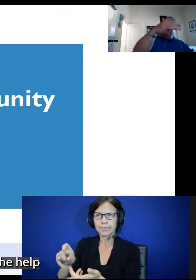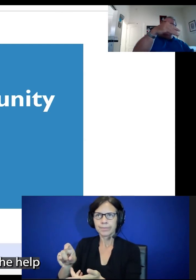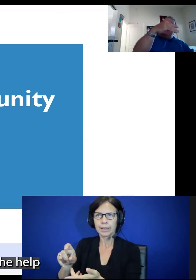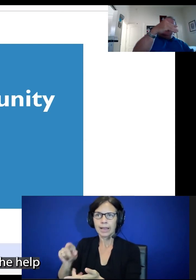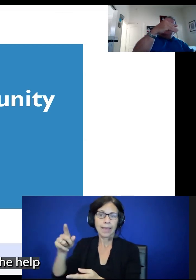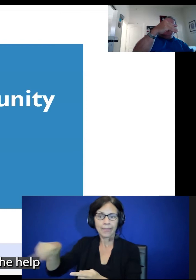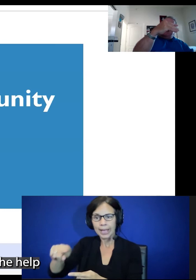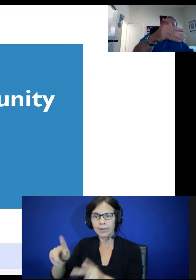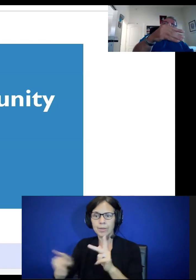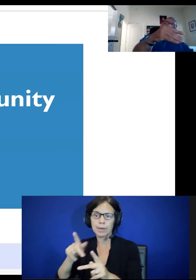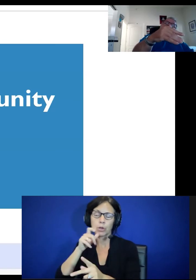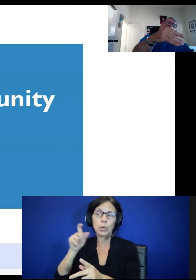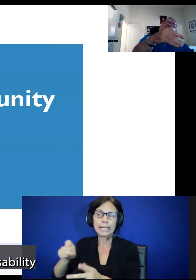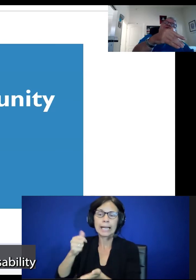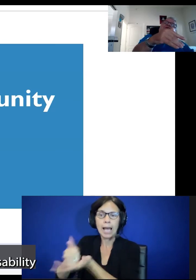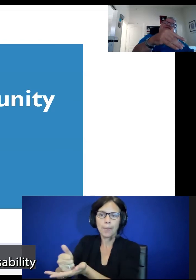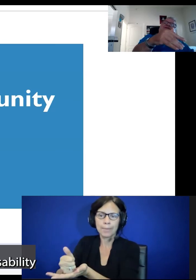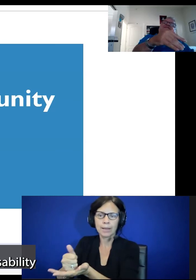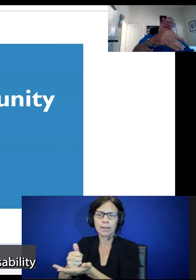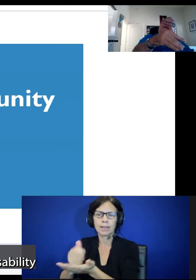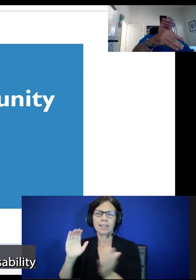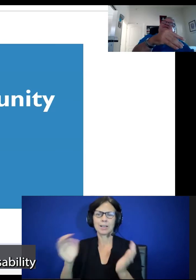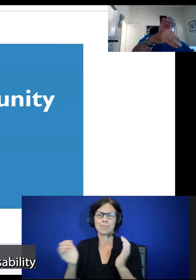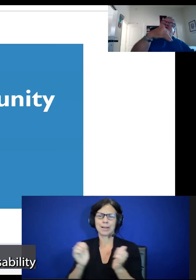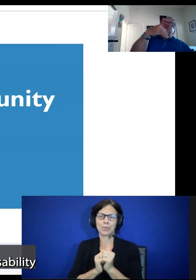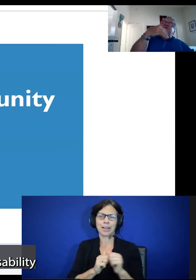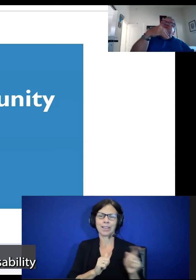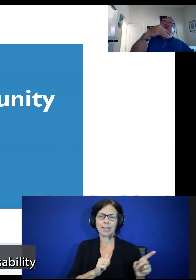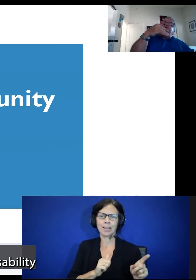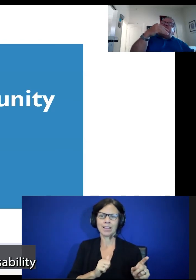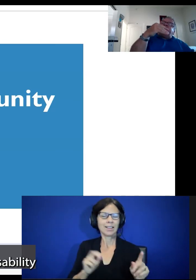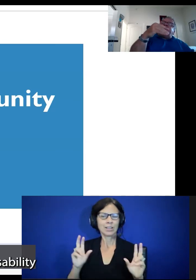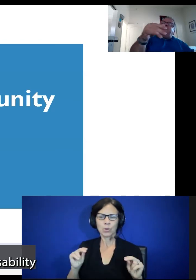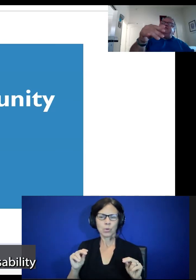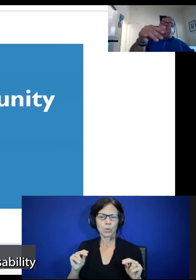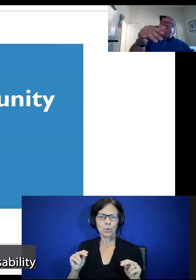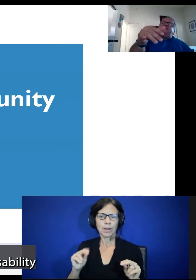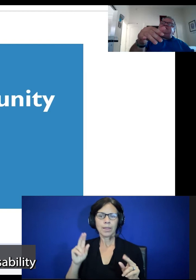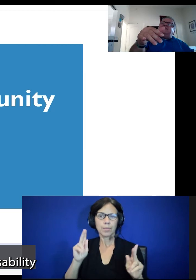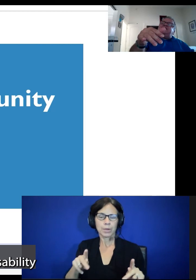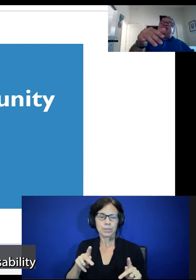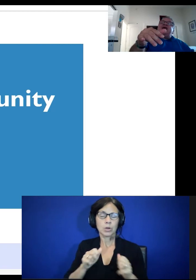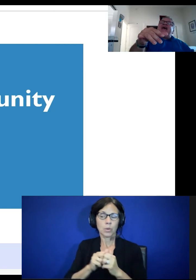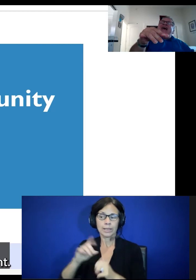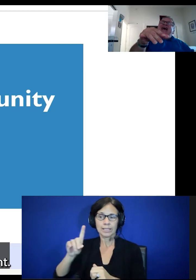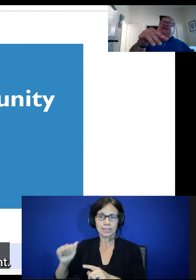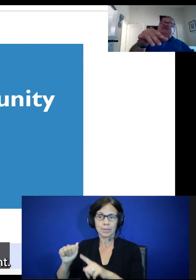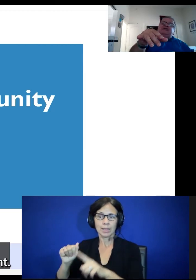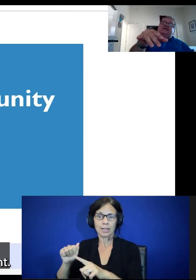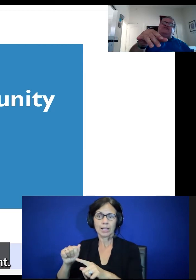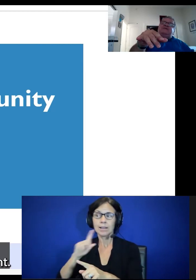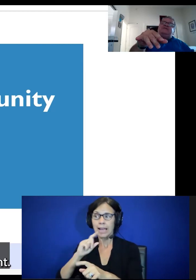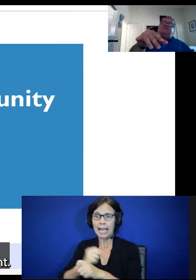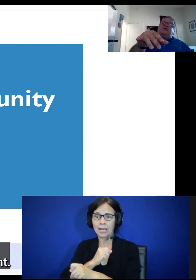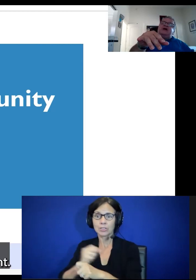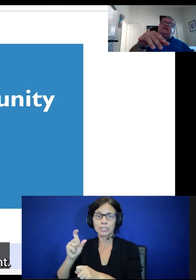they're the ones that need the help, versus no, the person with a disability